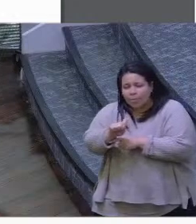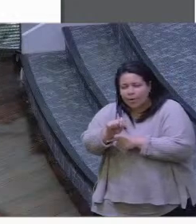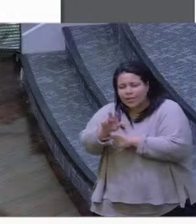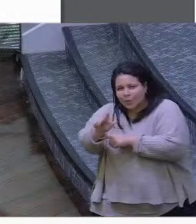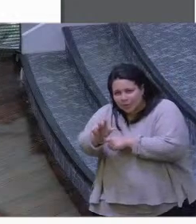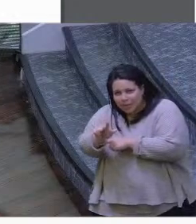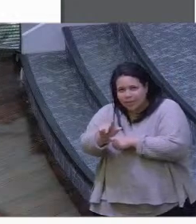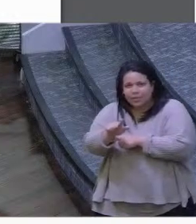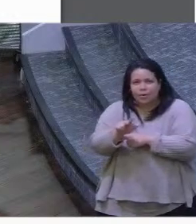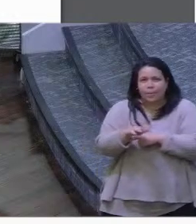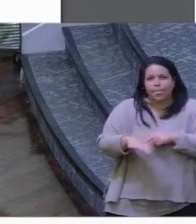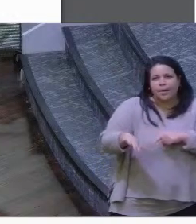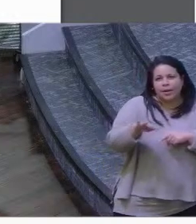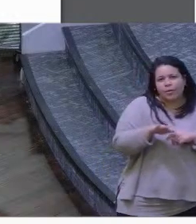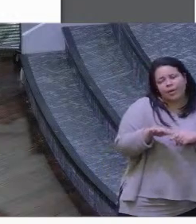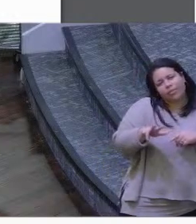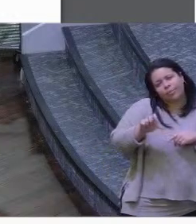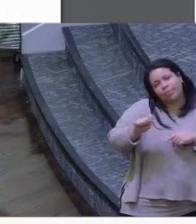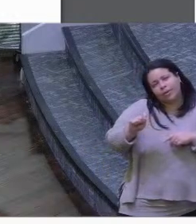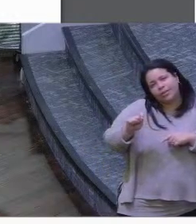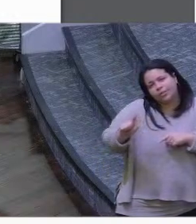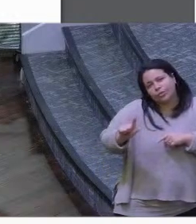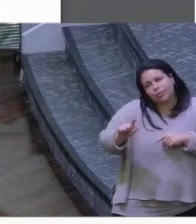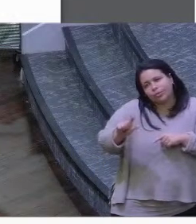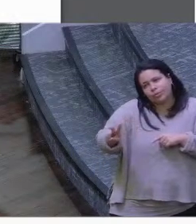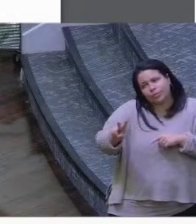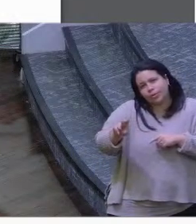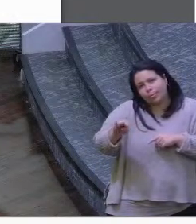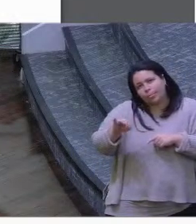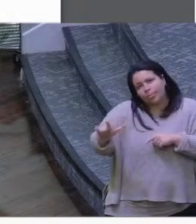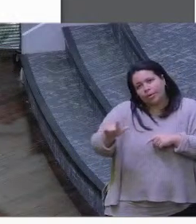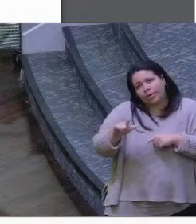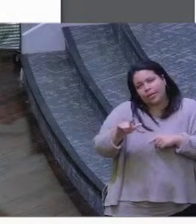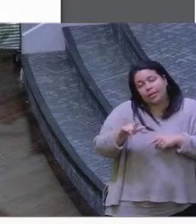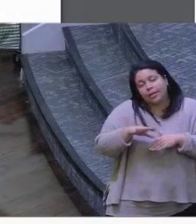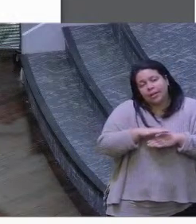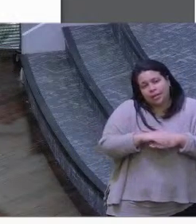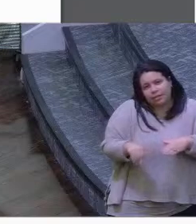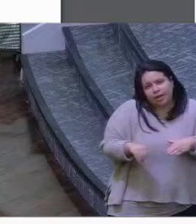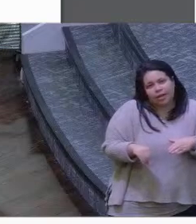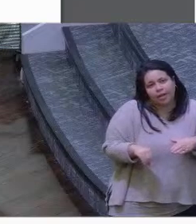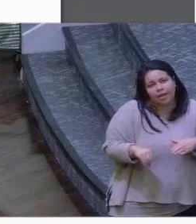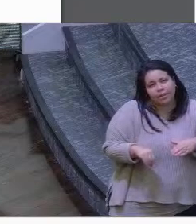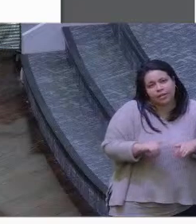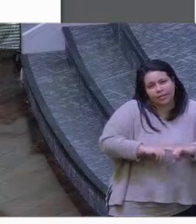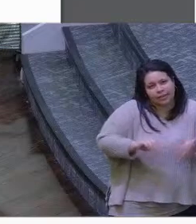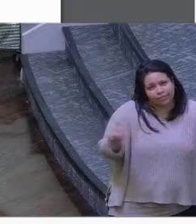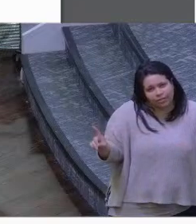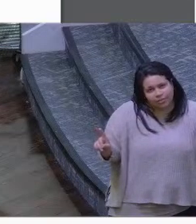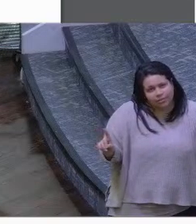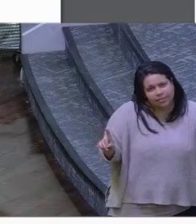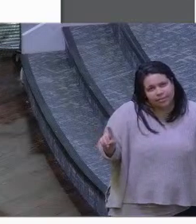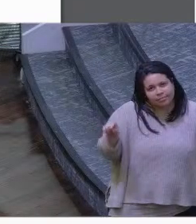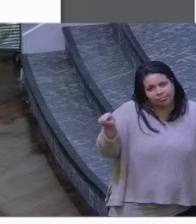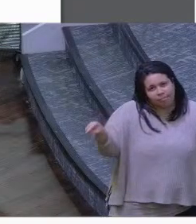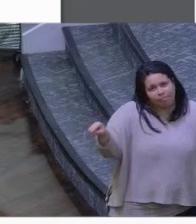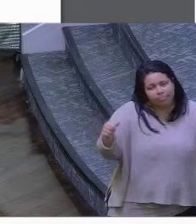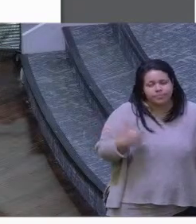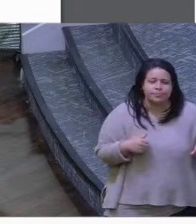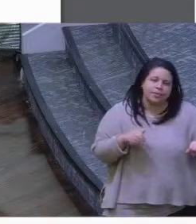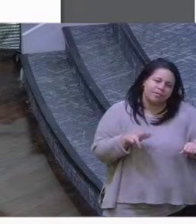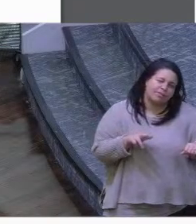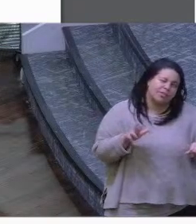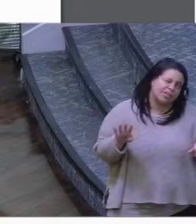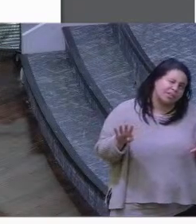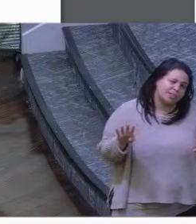that $3.2 million difference. We're still tracking to a fund balance ending of around 53 to